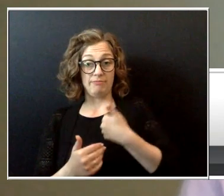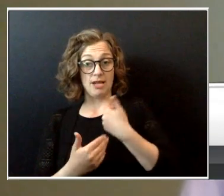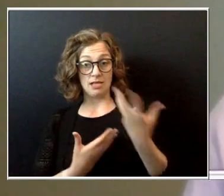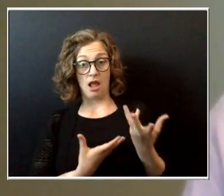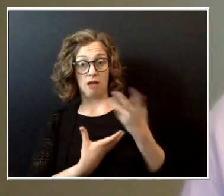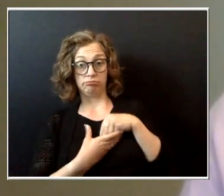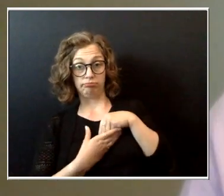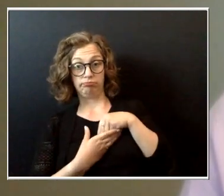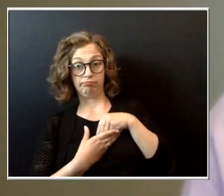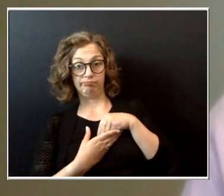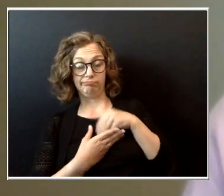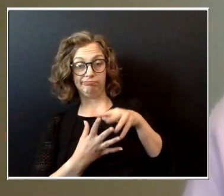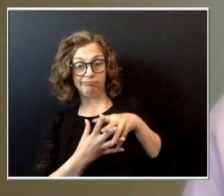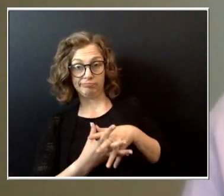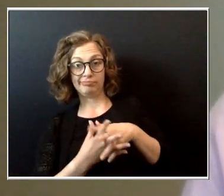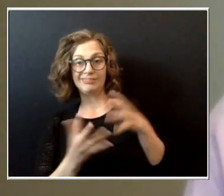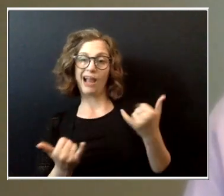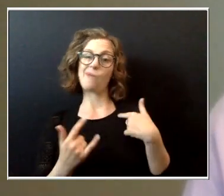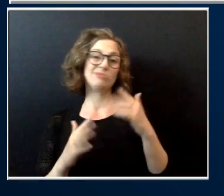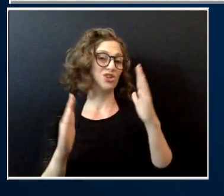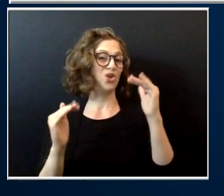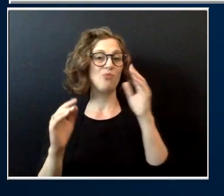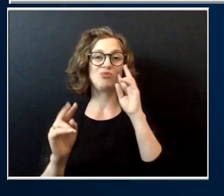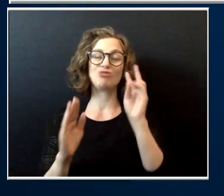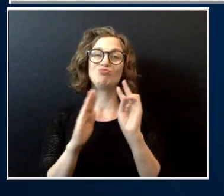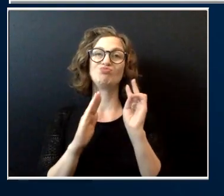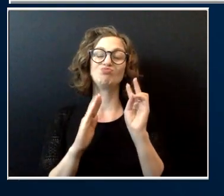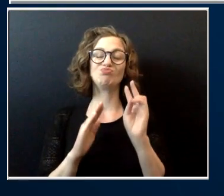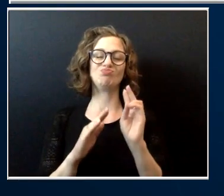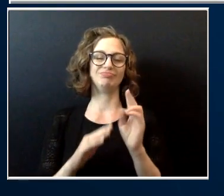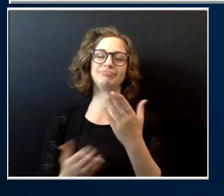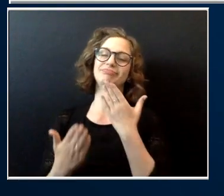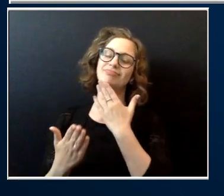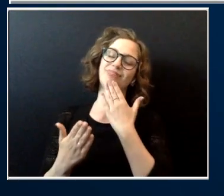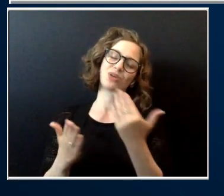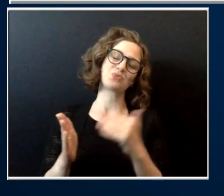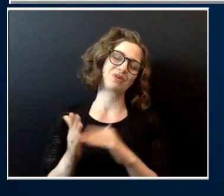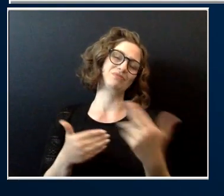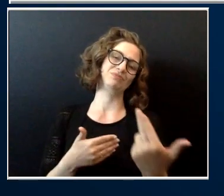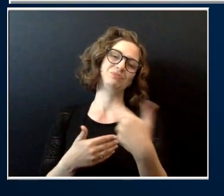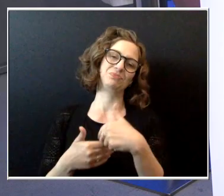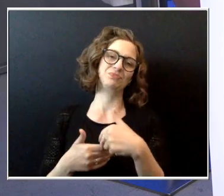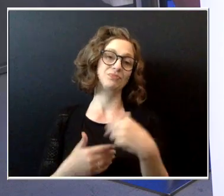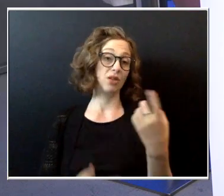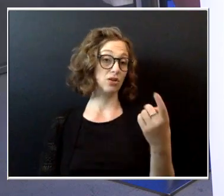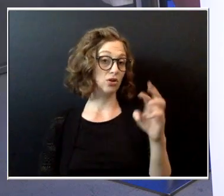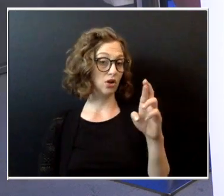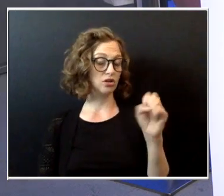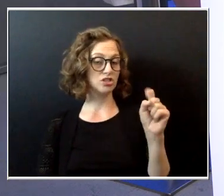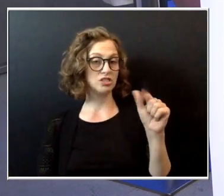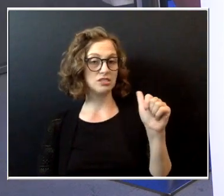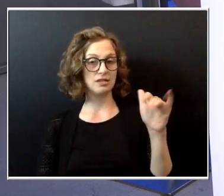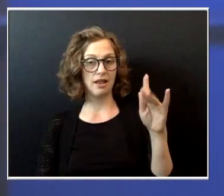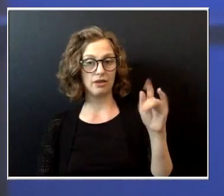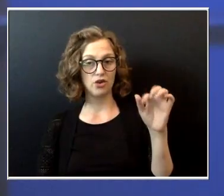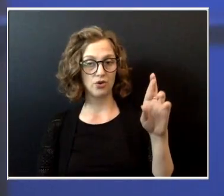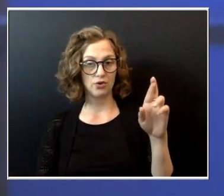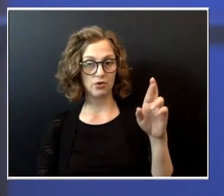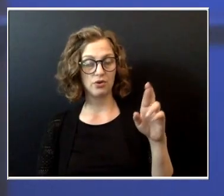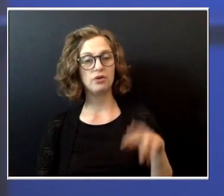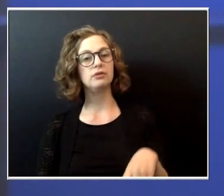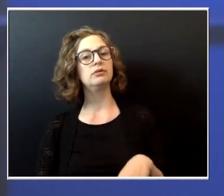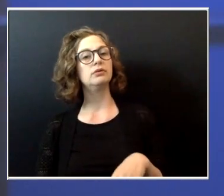I'm just really hopeful. All right. Thank you again for being on the program. Dr. Stecker. So if you have ringing in your